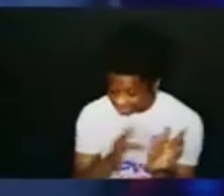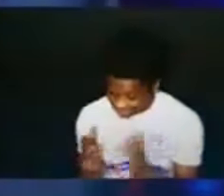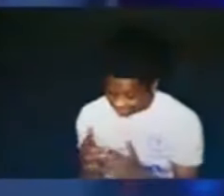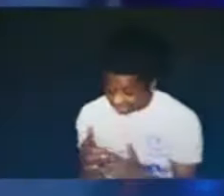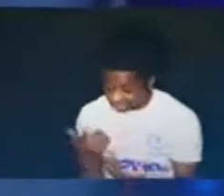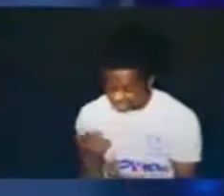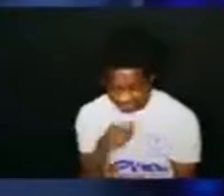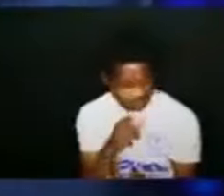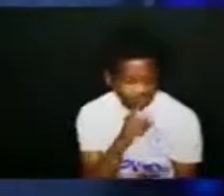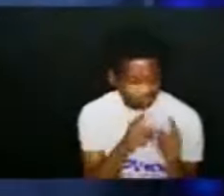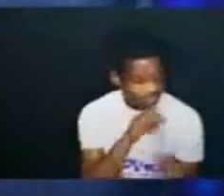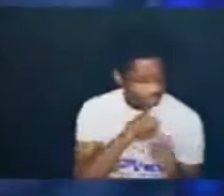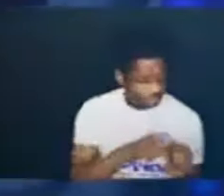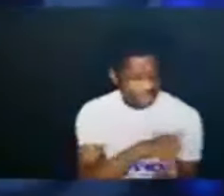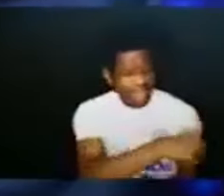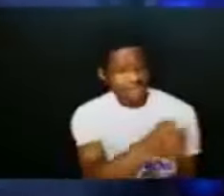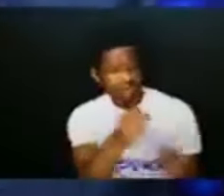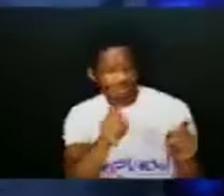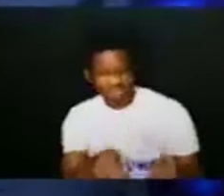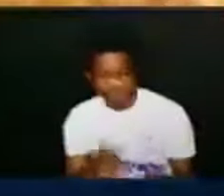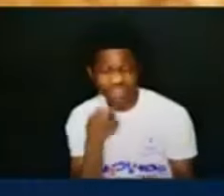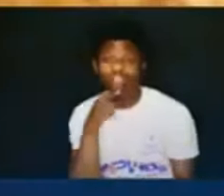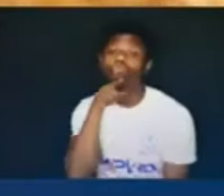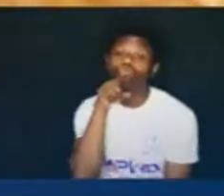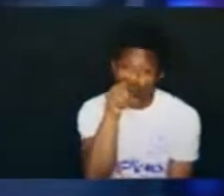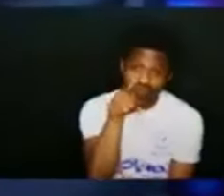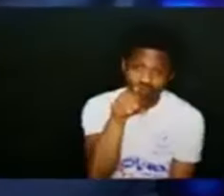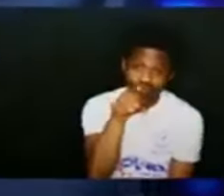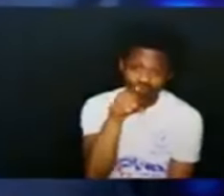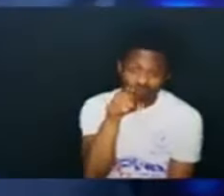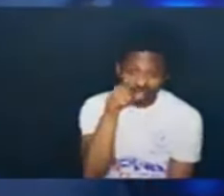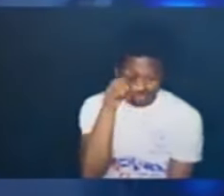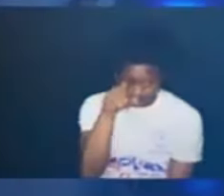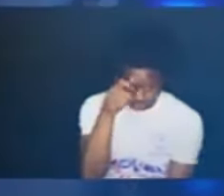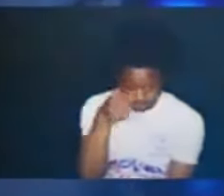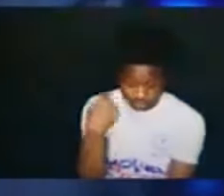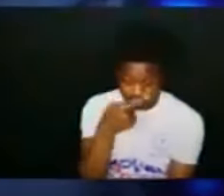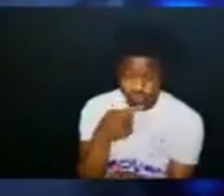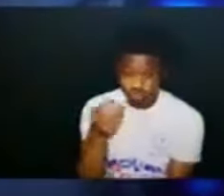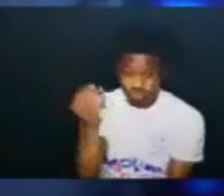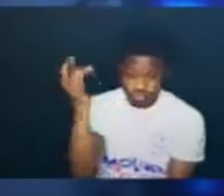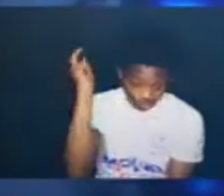says you, the one in whose conscience he has pricked